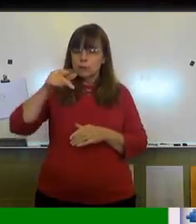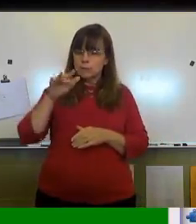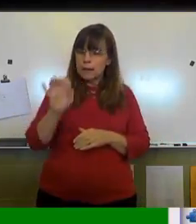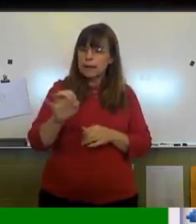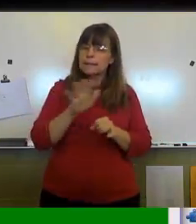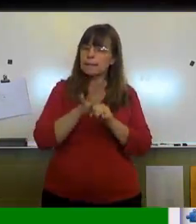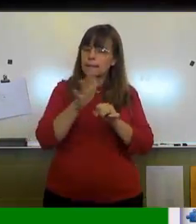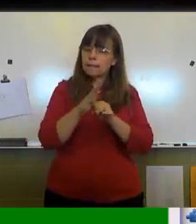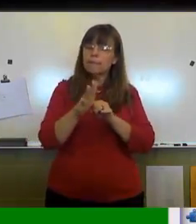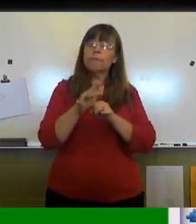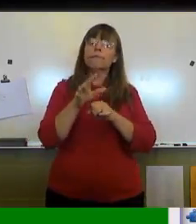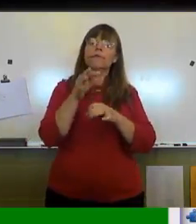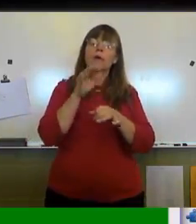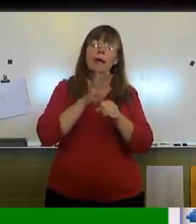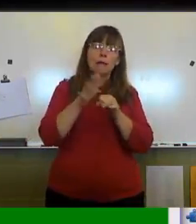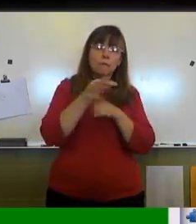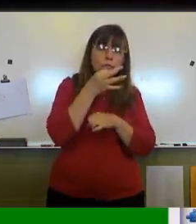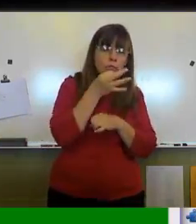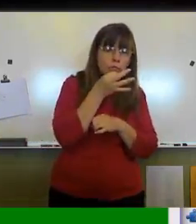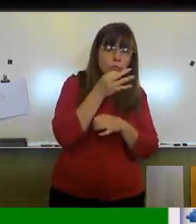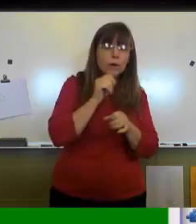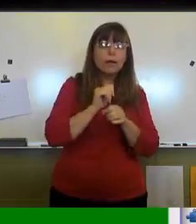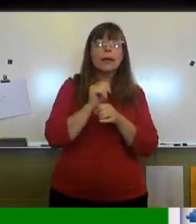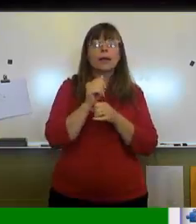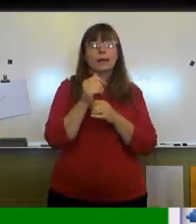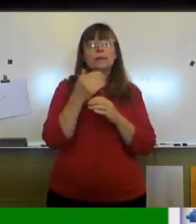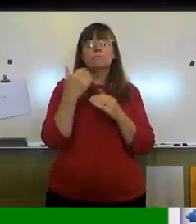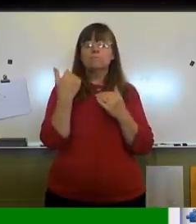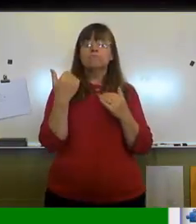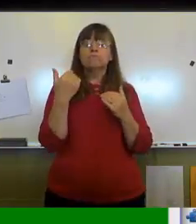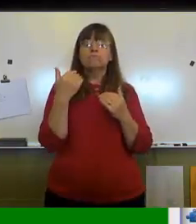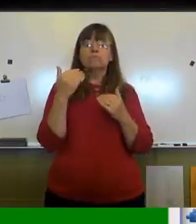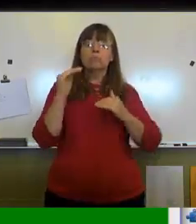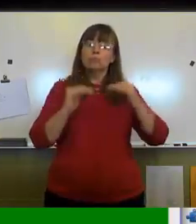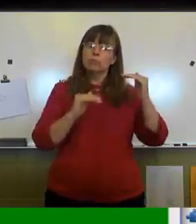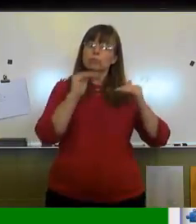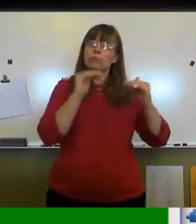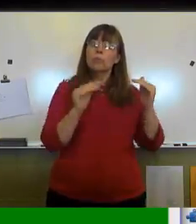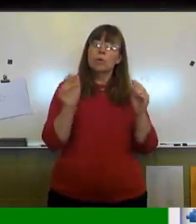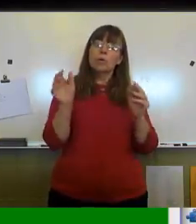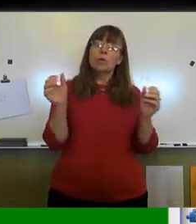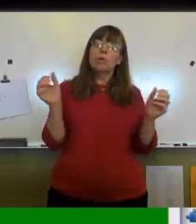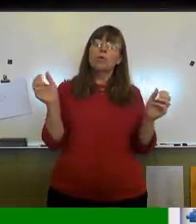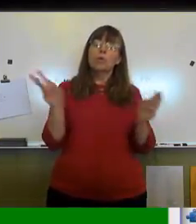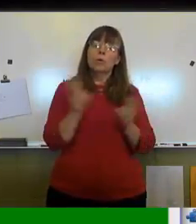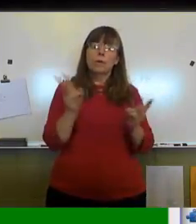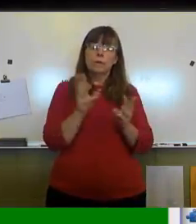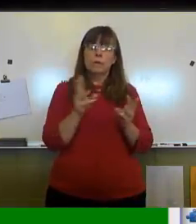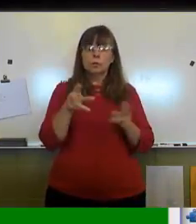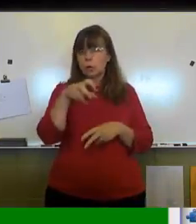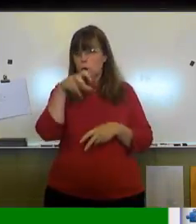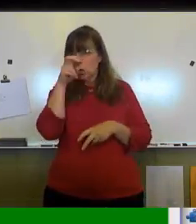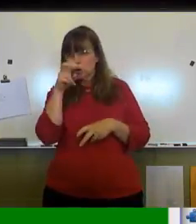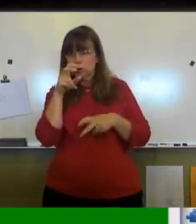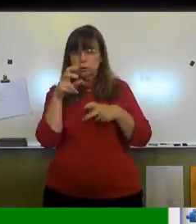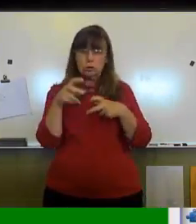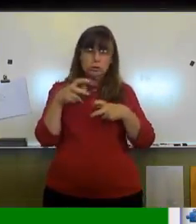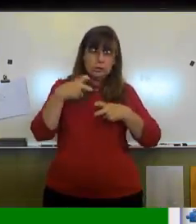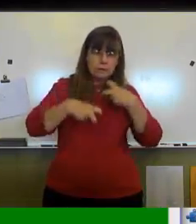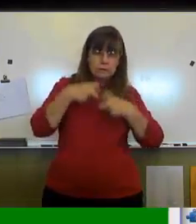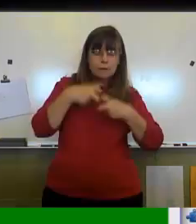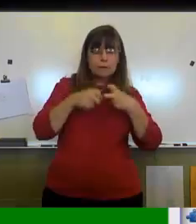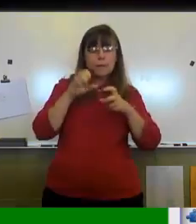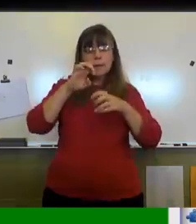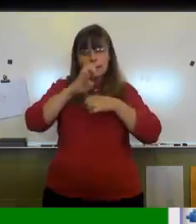and of course the weather is also going to affect that carrying capacity. So a really harsh environment, there's not going to be as many animals that can